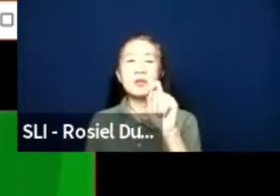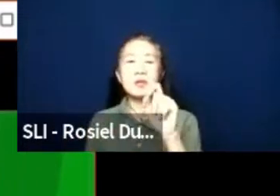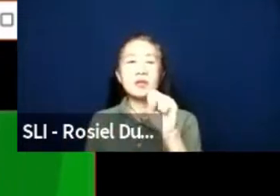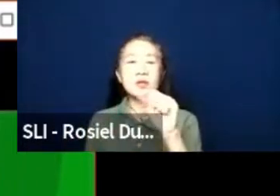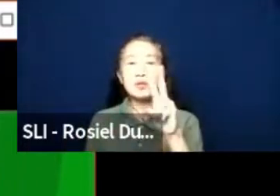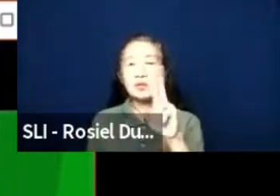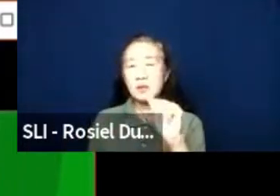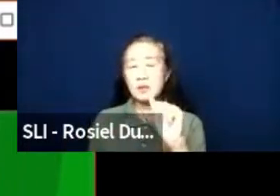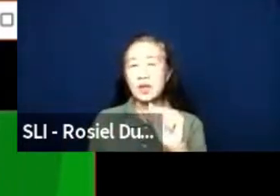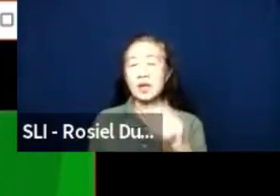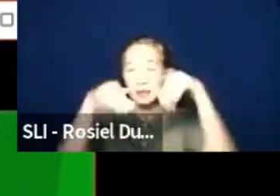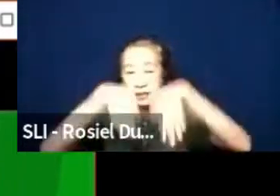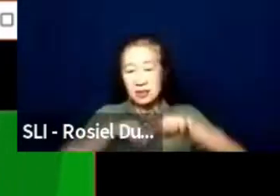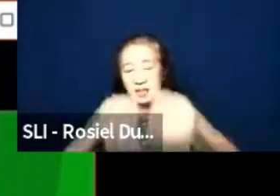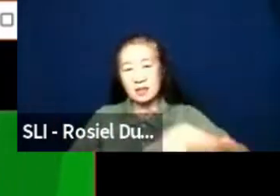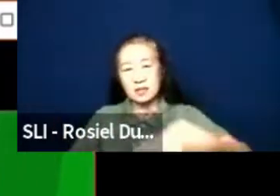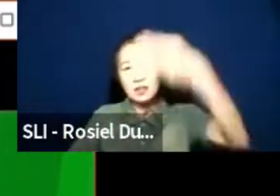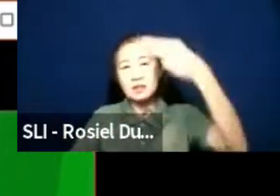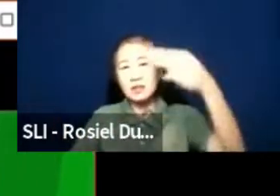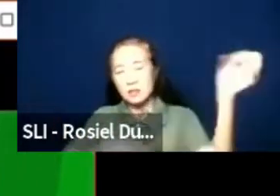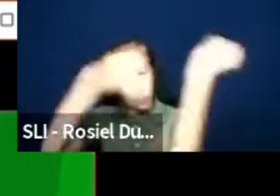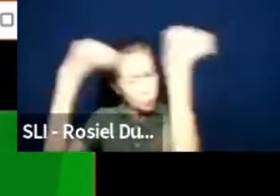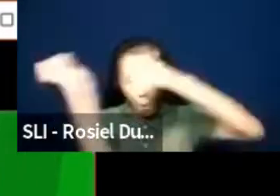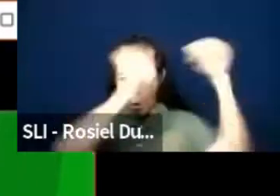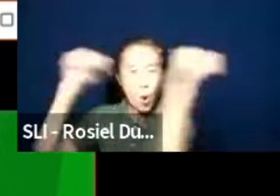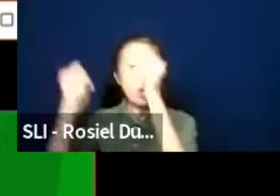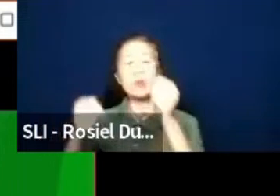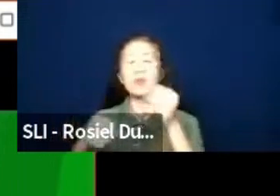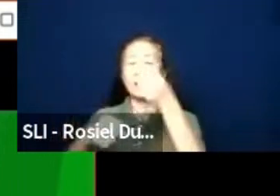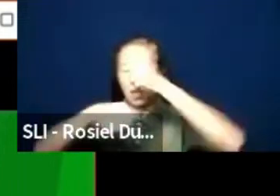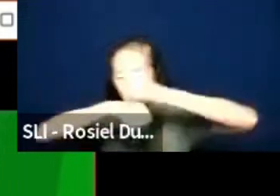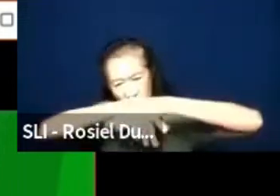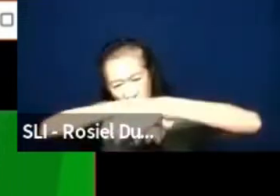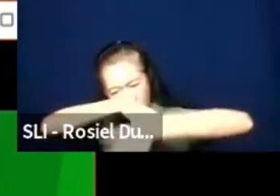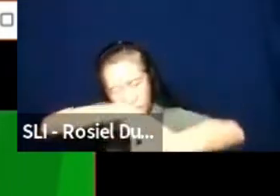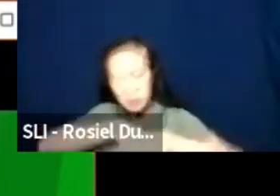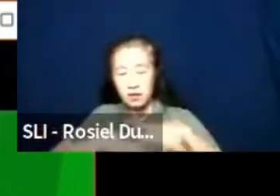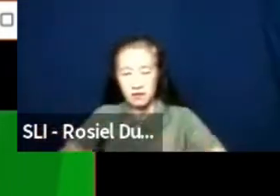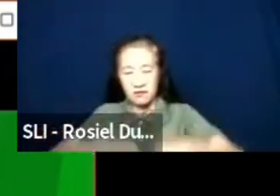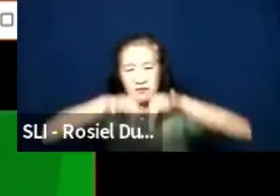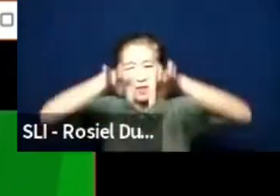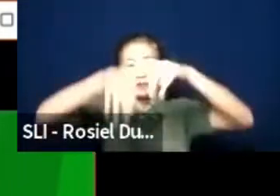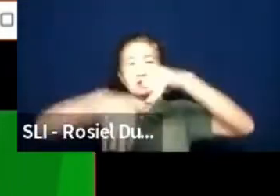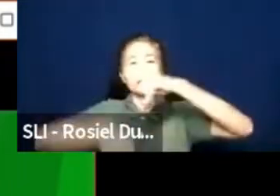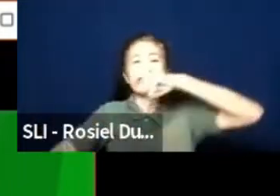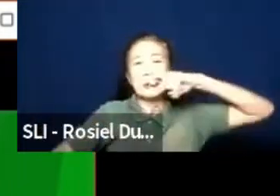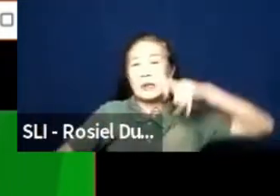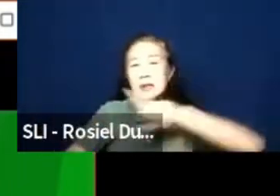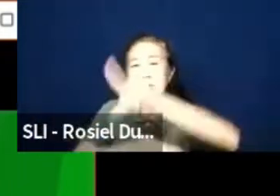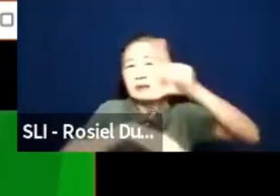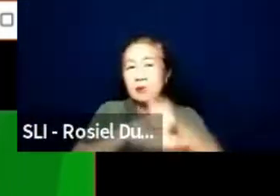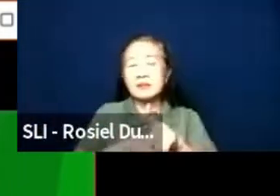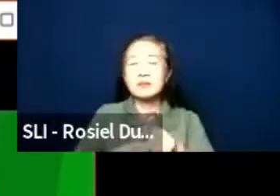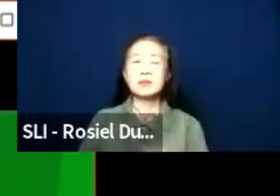sea level rise, storm surges, landslides, flooding, and drought. And according